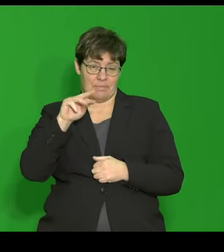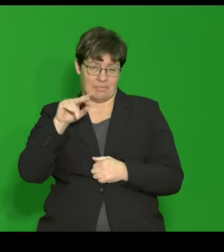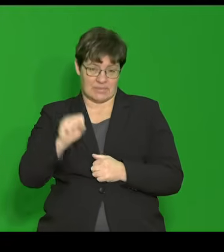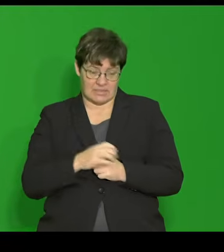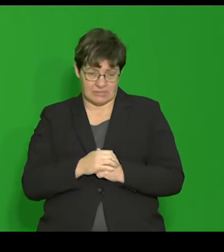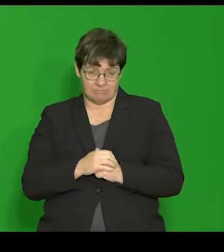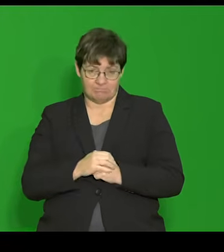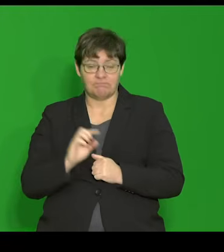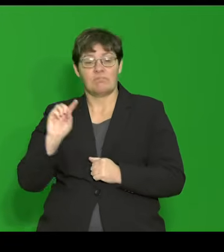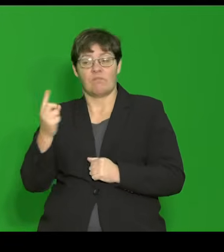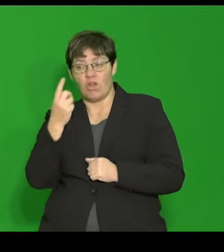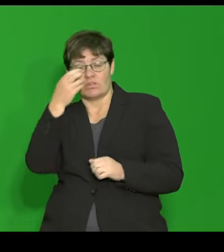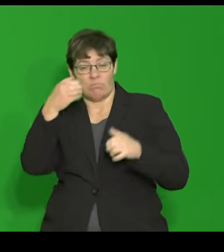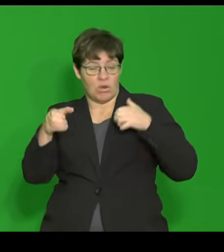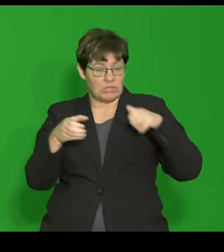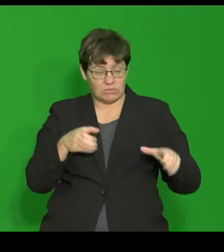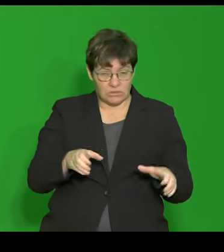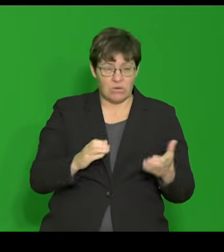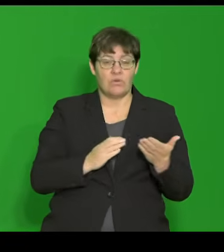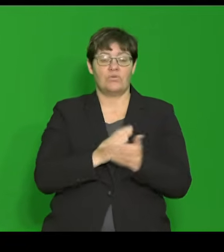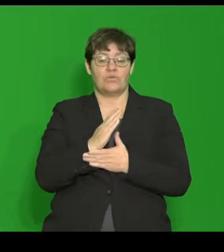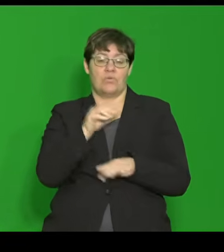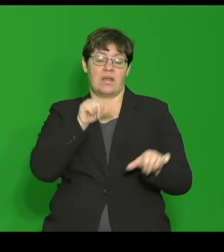that firstly being broken down by